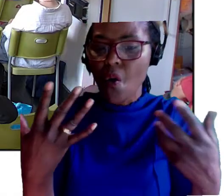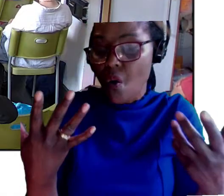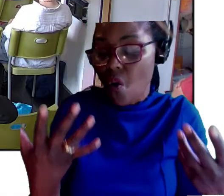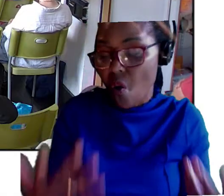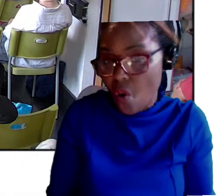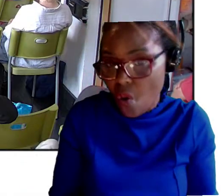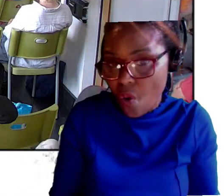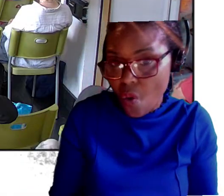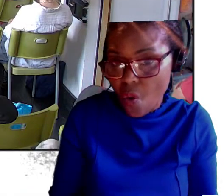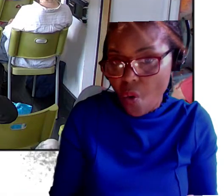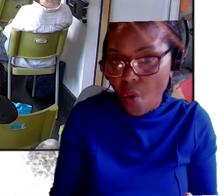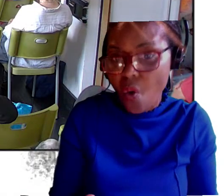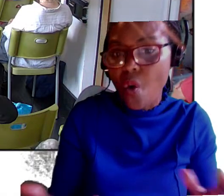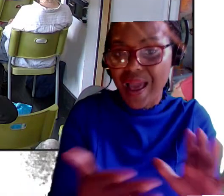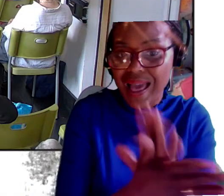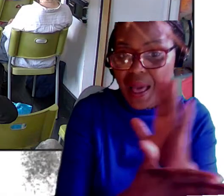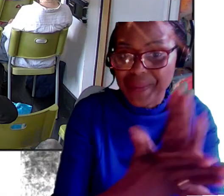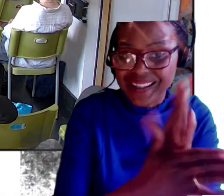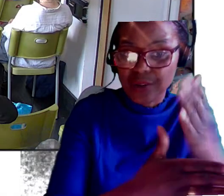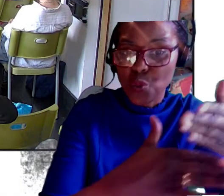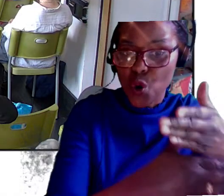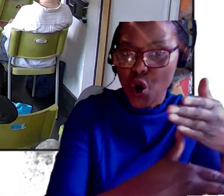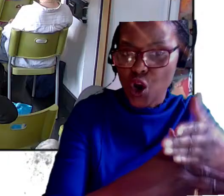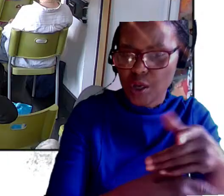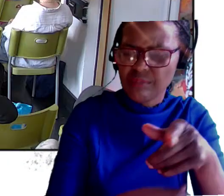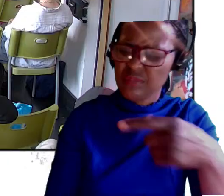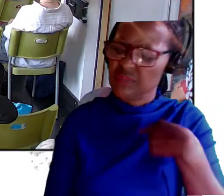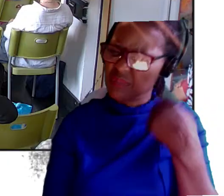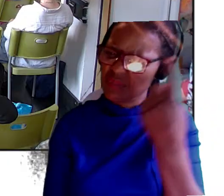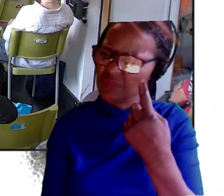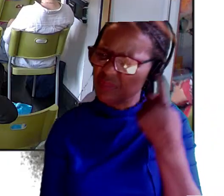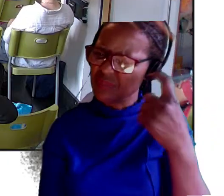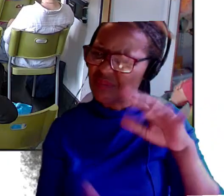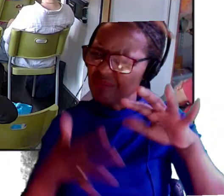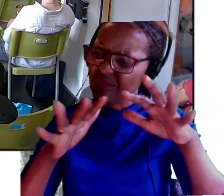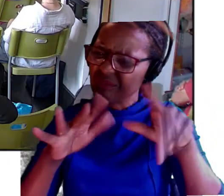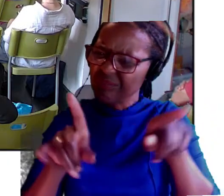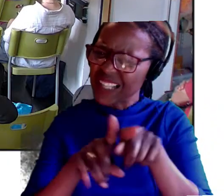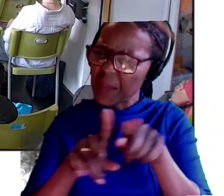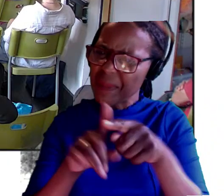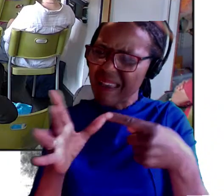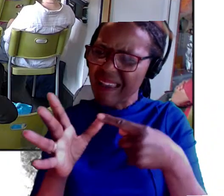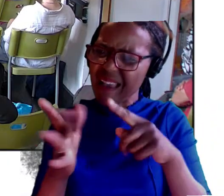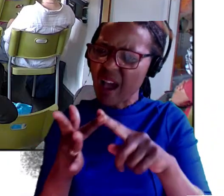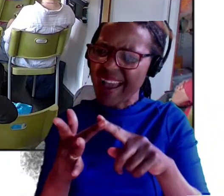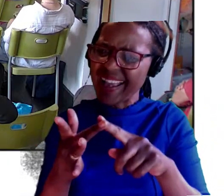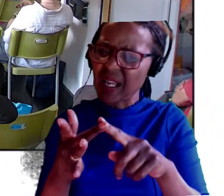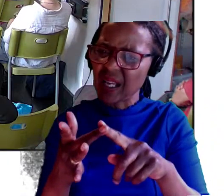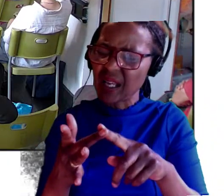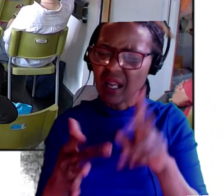that AI is kind of there's a lie to it, that it's